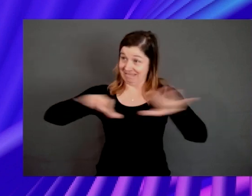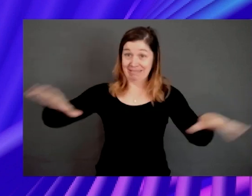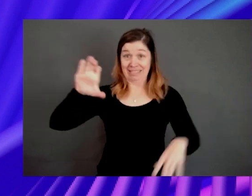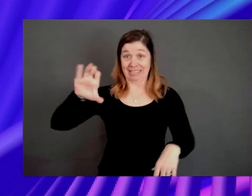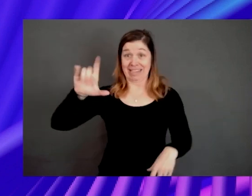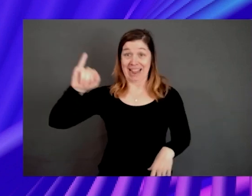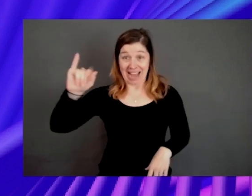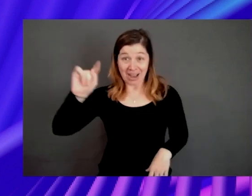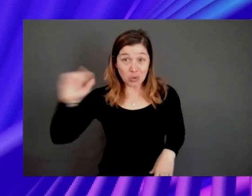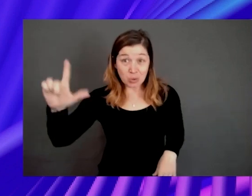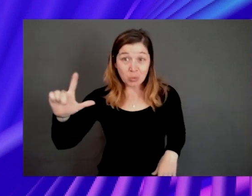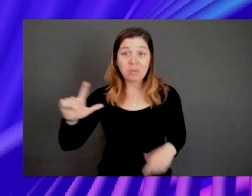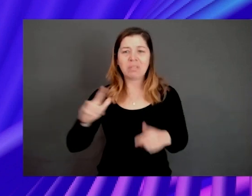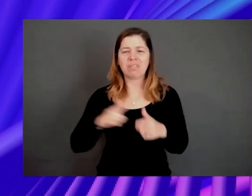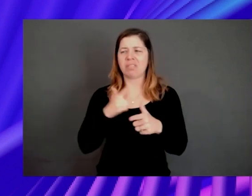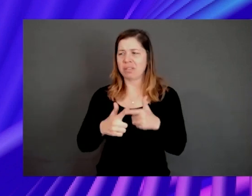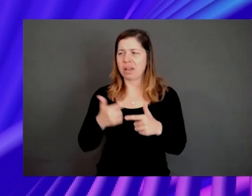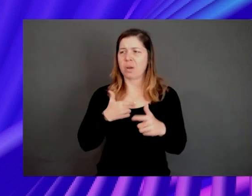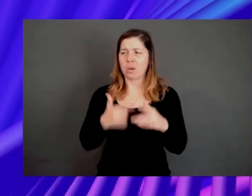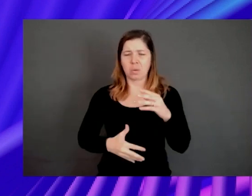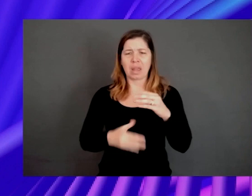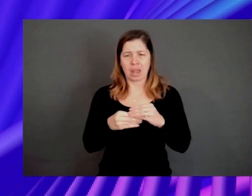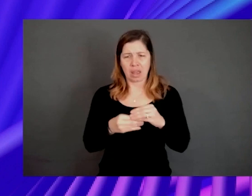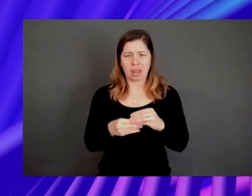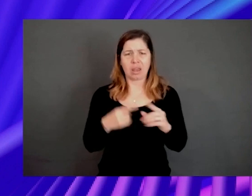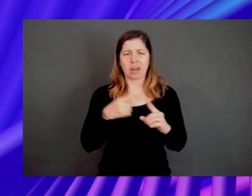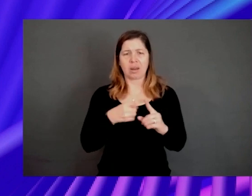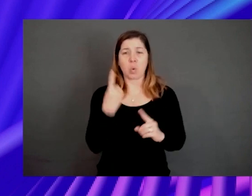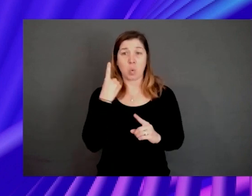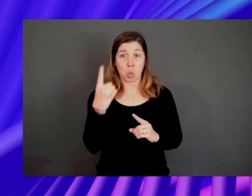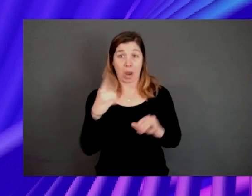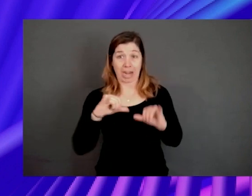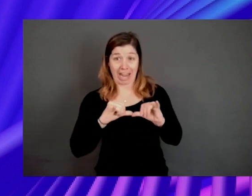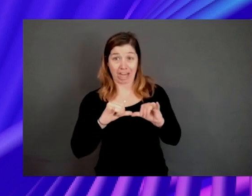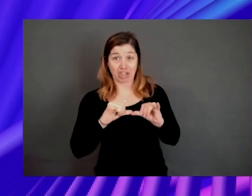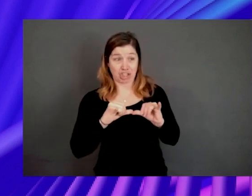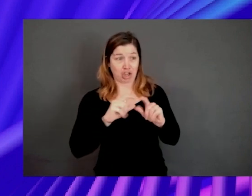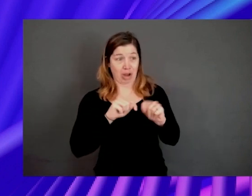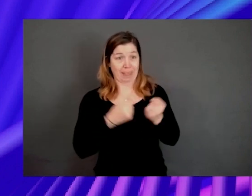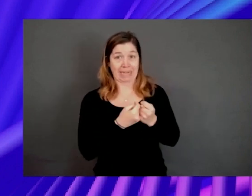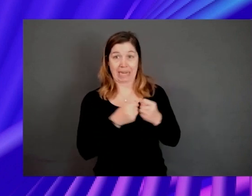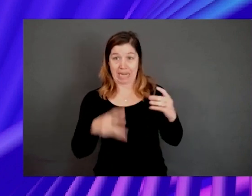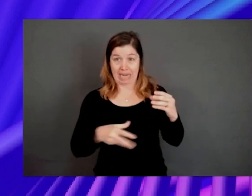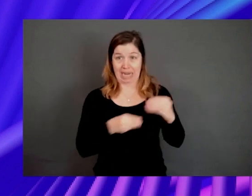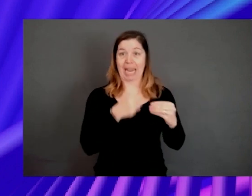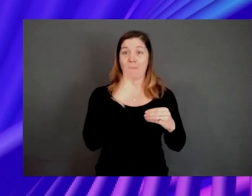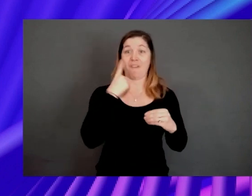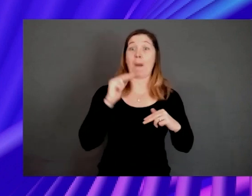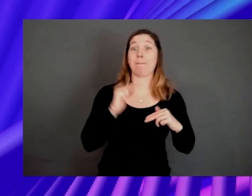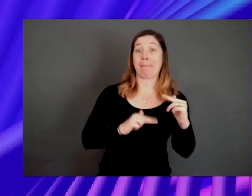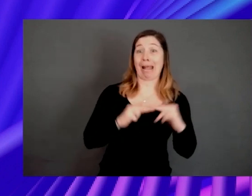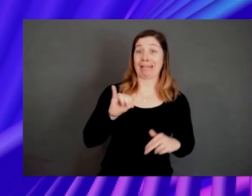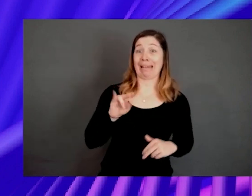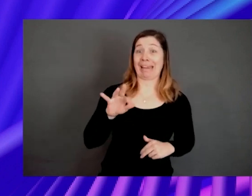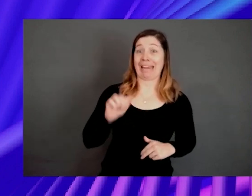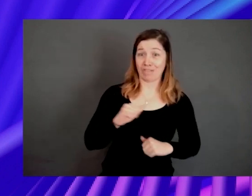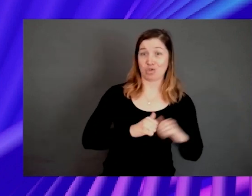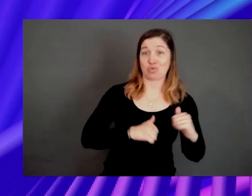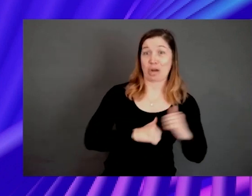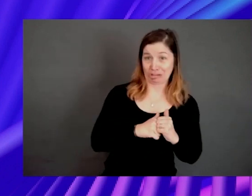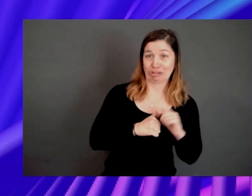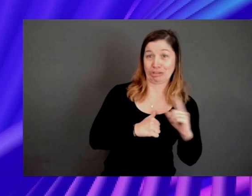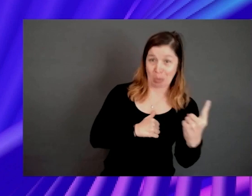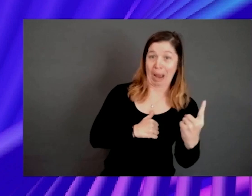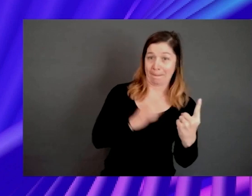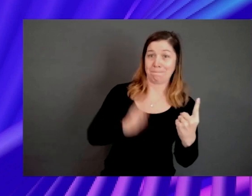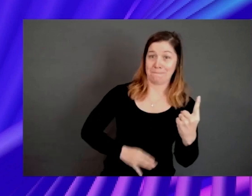but that was for that one engineer on the team who had dealt with the build infrastructure, right? Everyone else built the time Visual Studio, right? So,